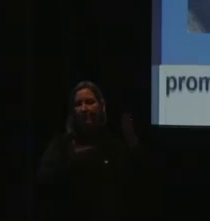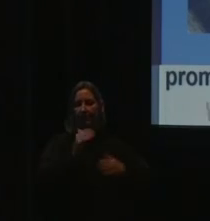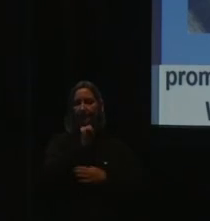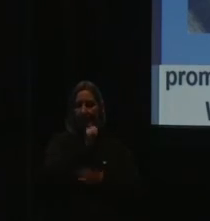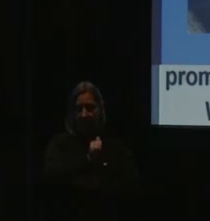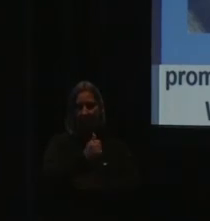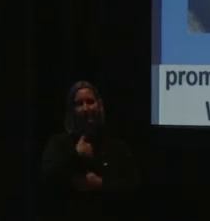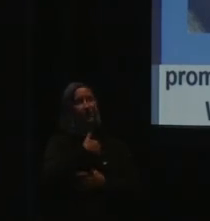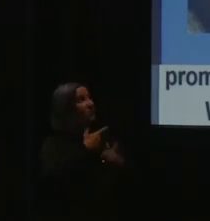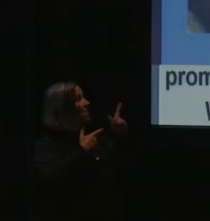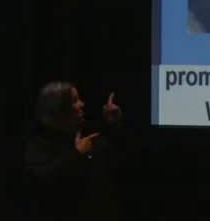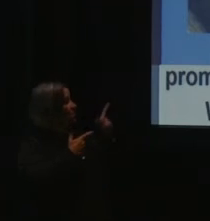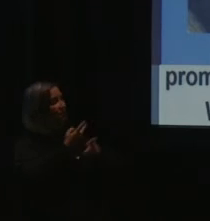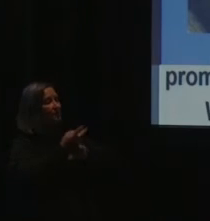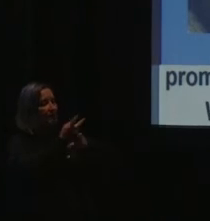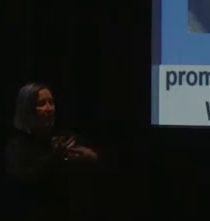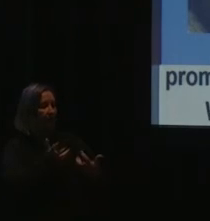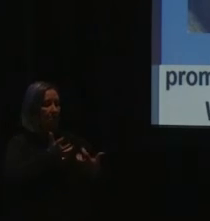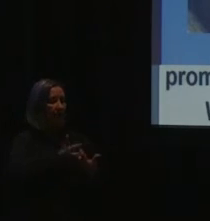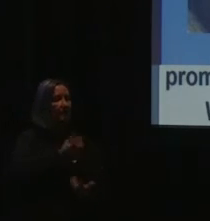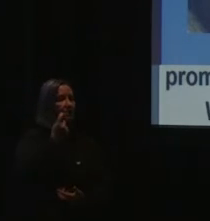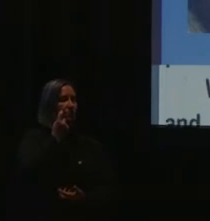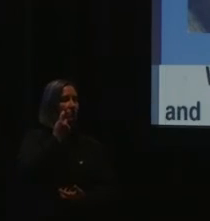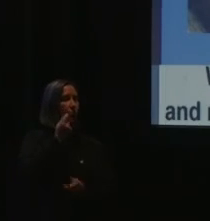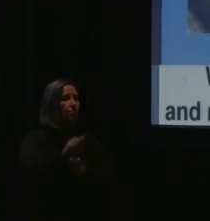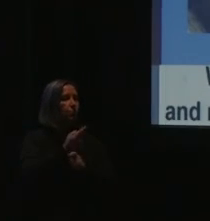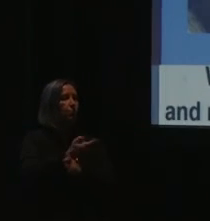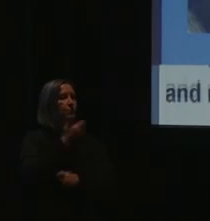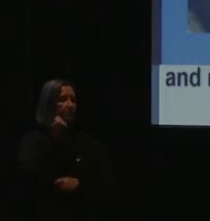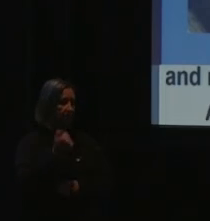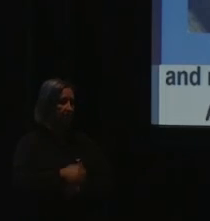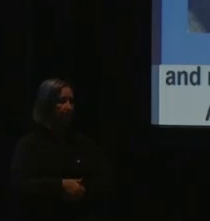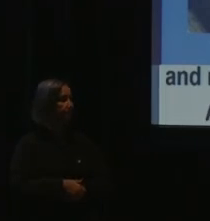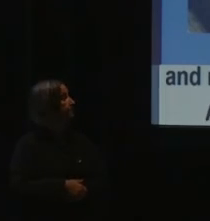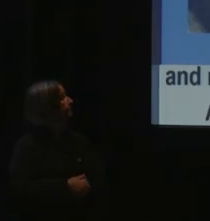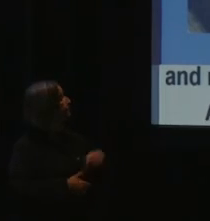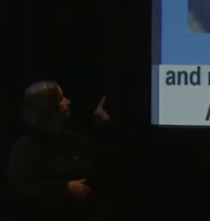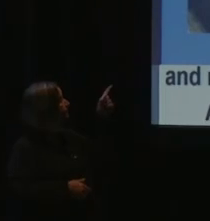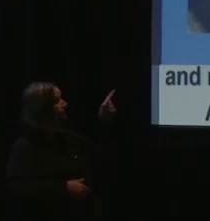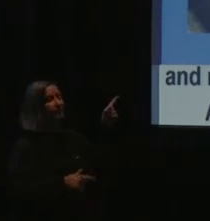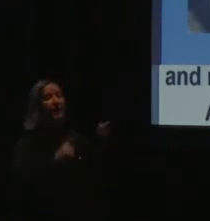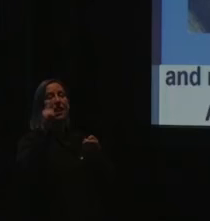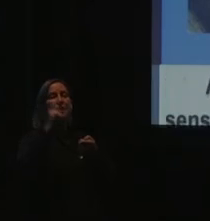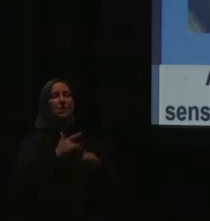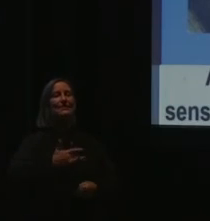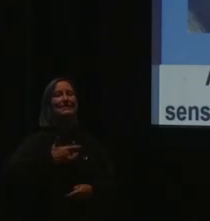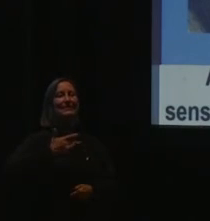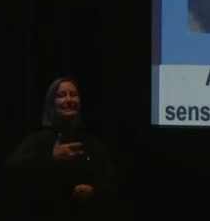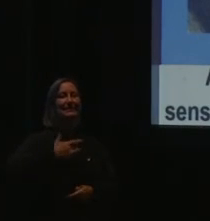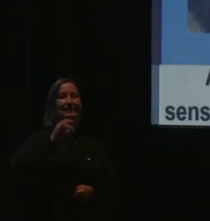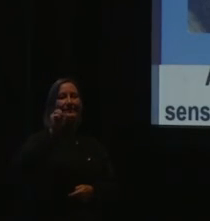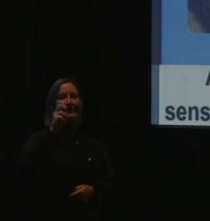cautious and more suited to San Antonio. A smart technology coming are things that are flow sensors, that instead of distancing you from your